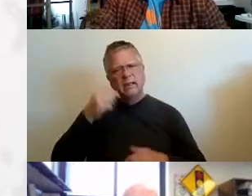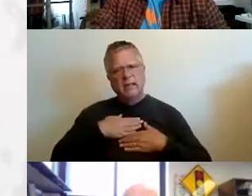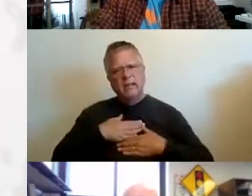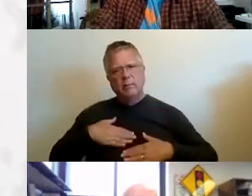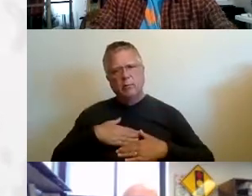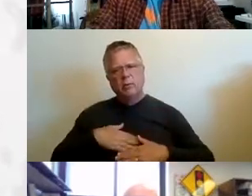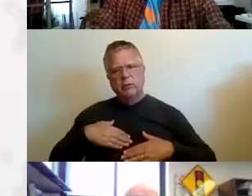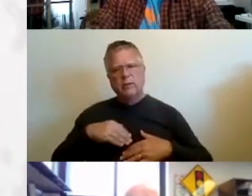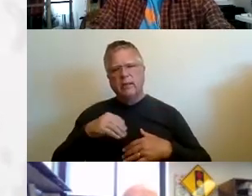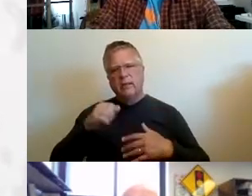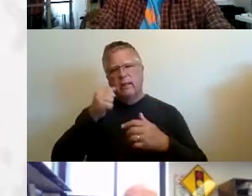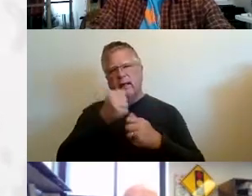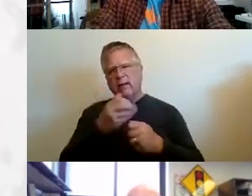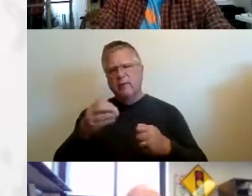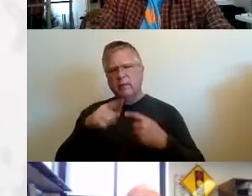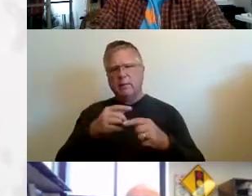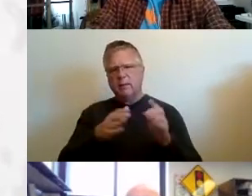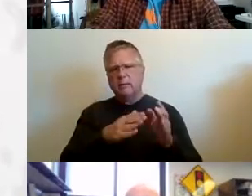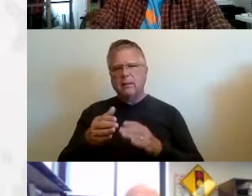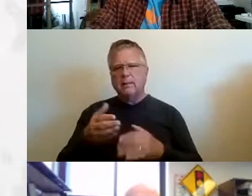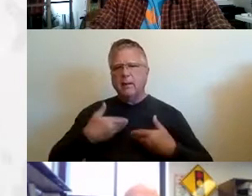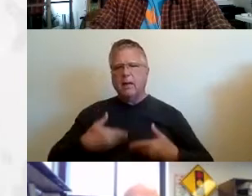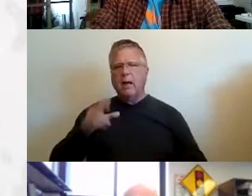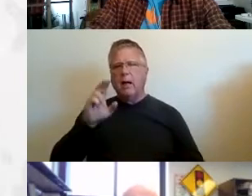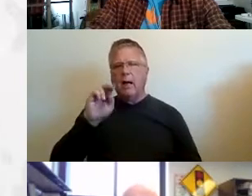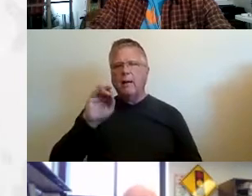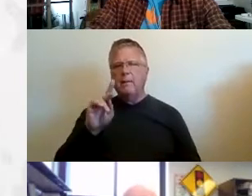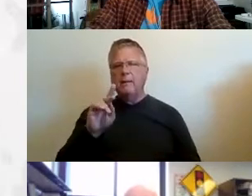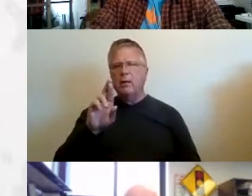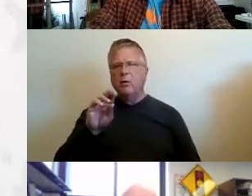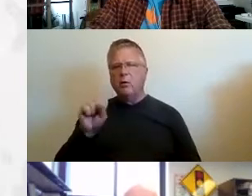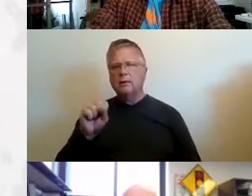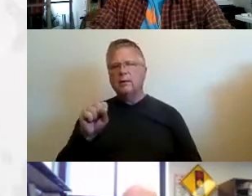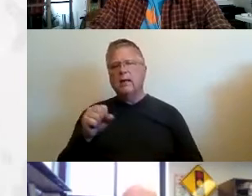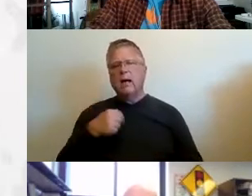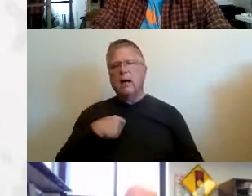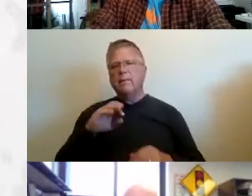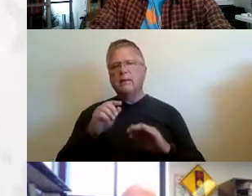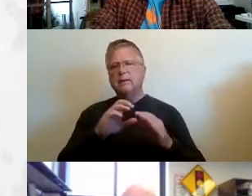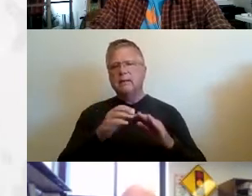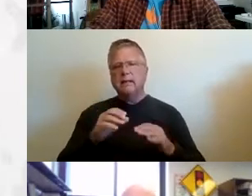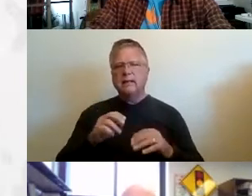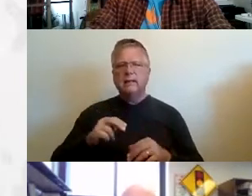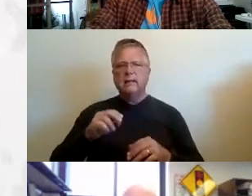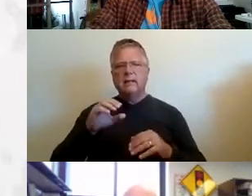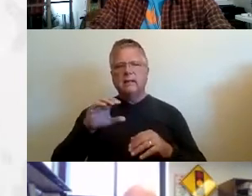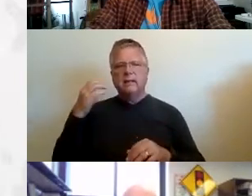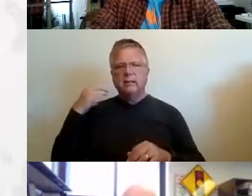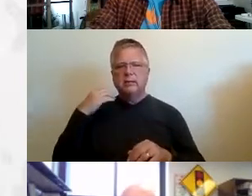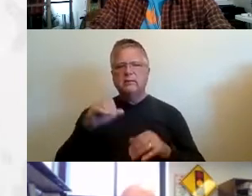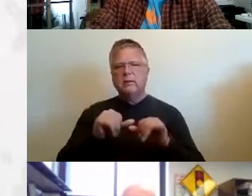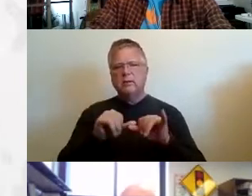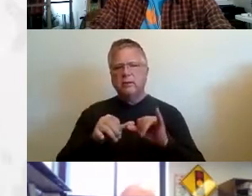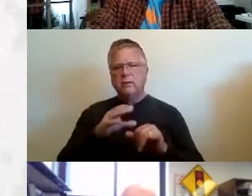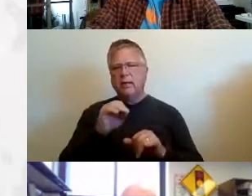these plans. I am Nick Ross. I am the city's chief traffic engineer. I'm also a Northsider since 2013.